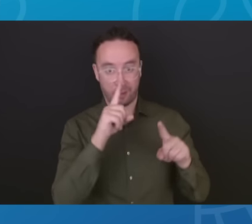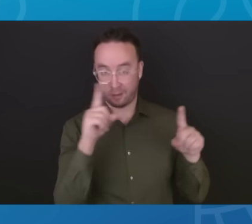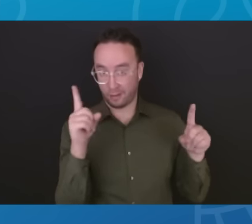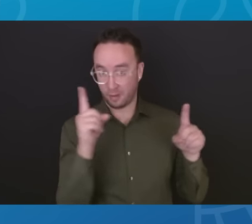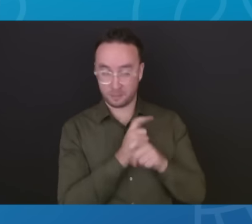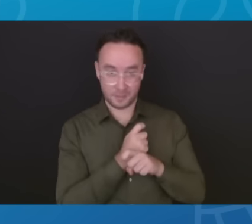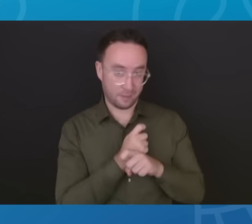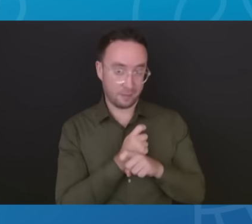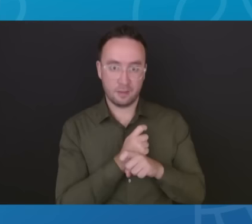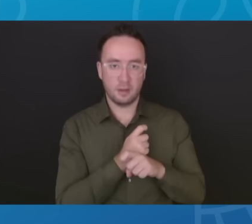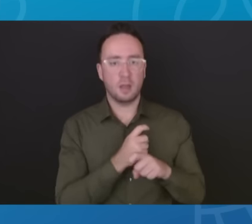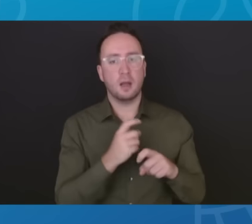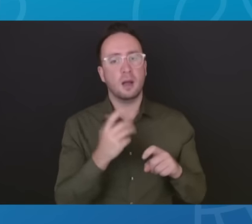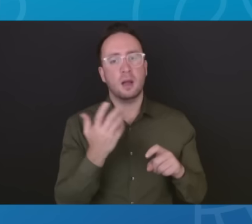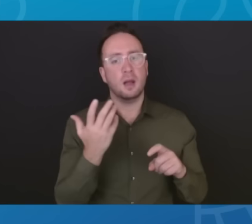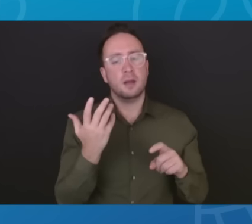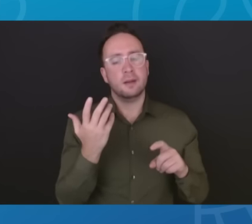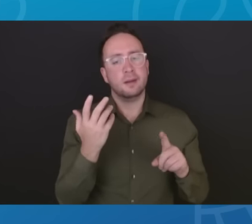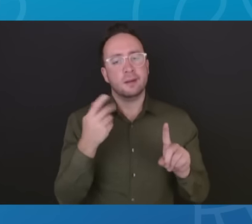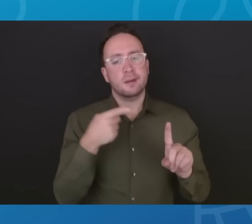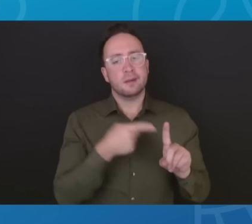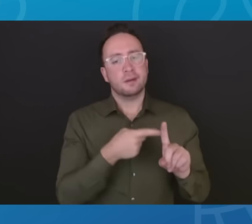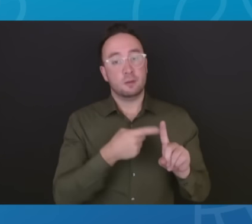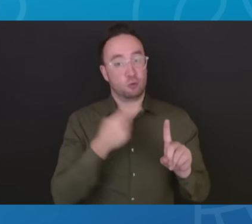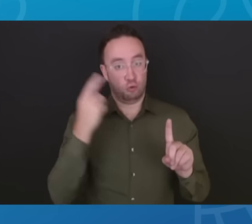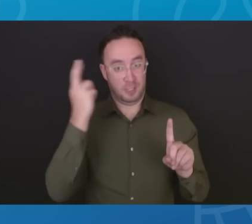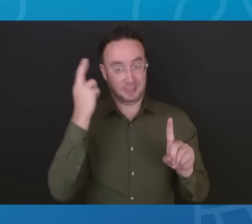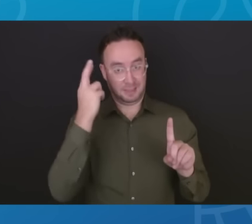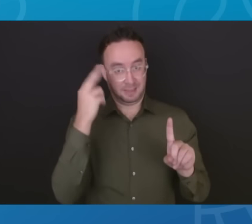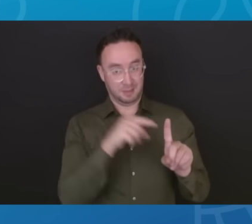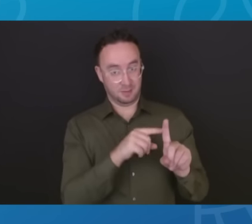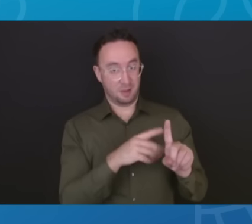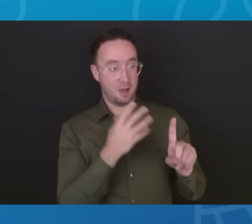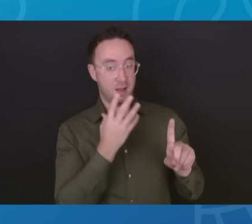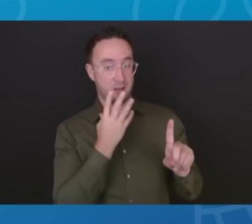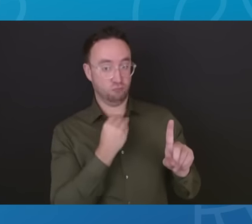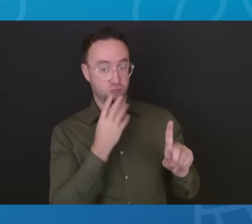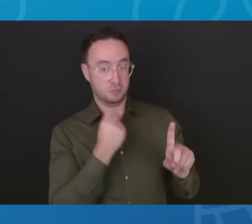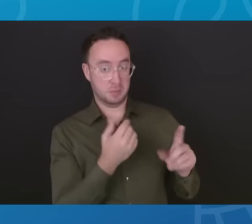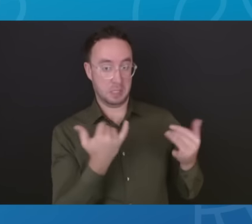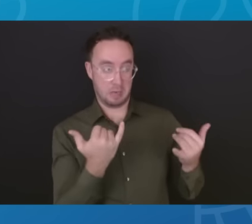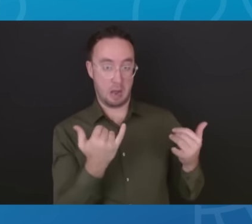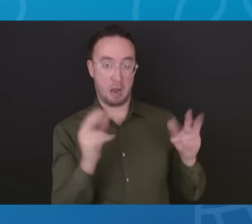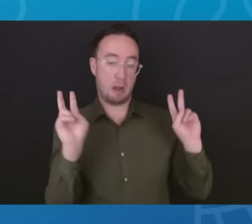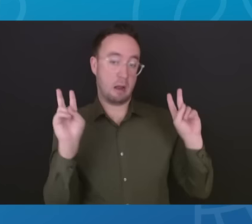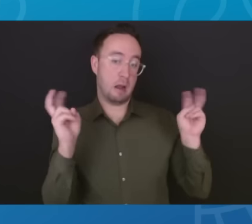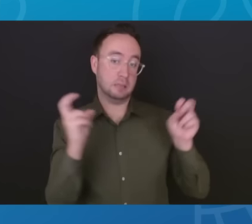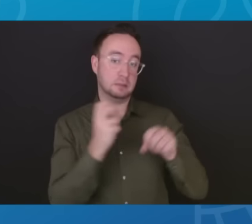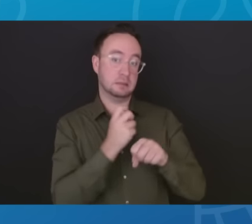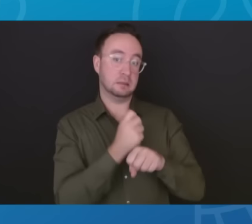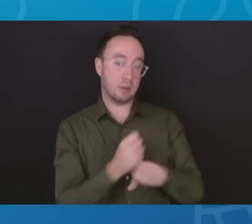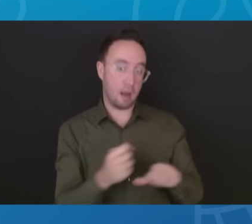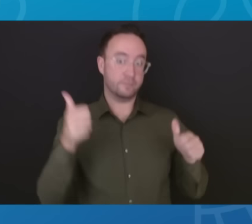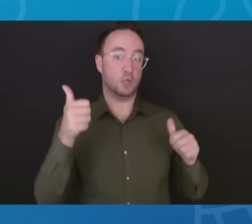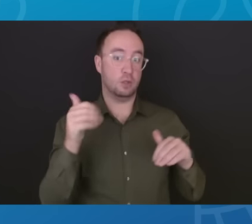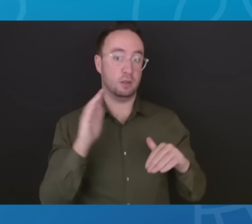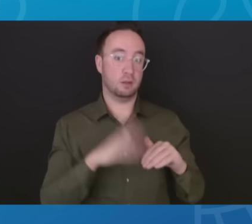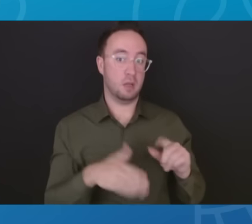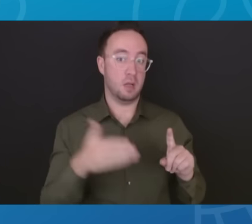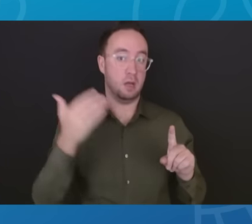because certainly Israel is safer when it comes to the immediate threat that Hamas bears